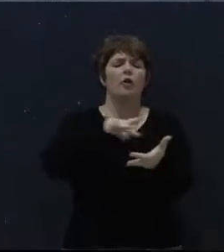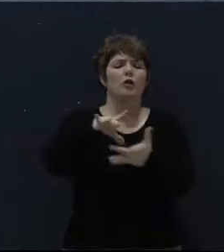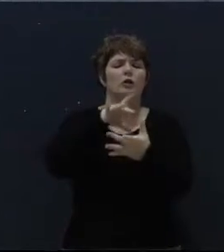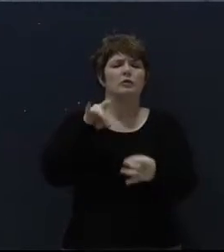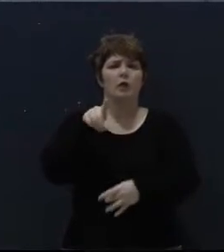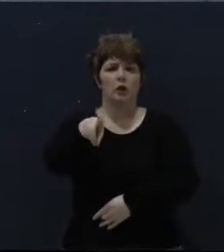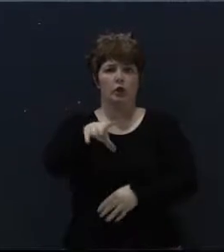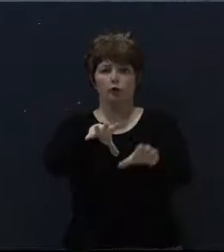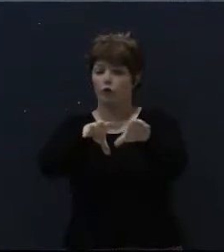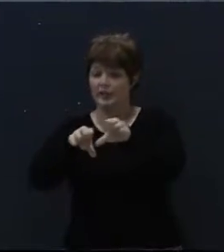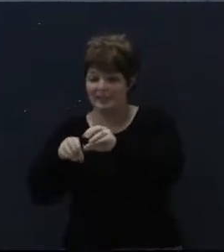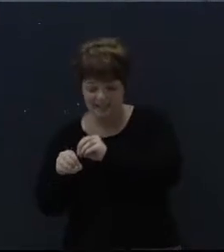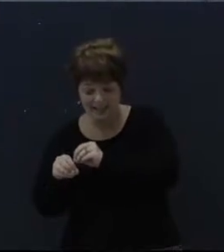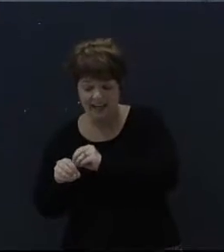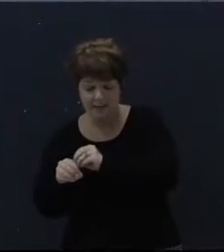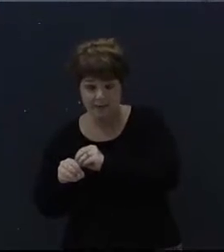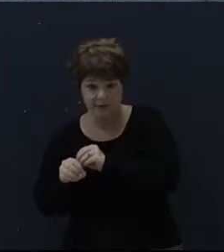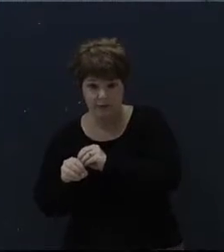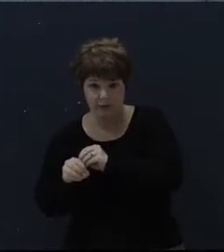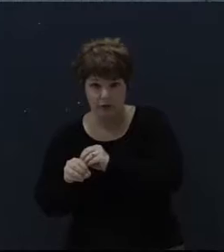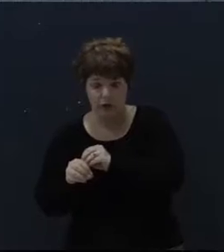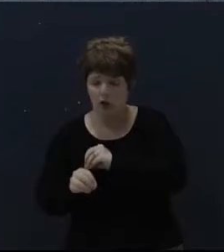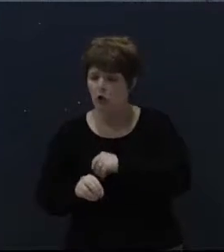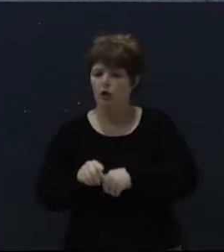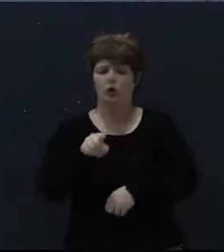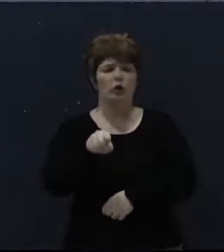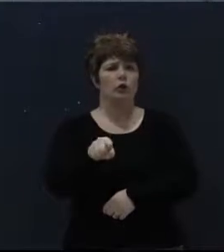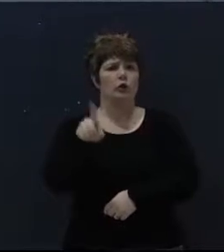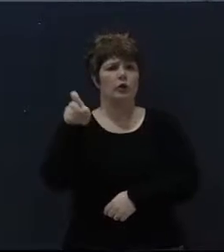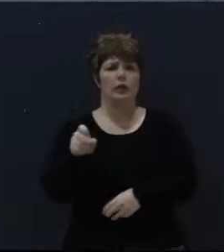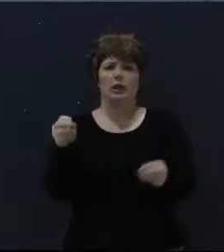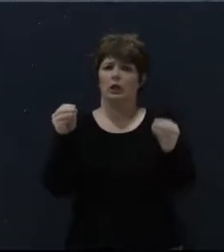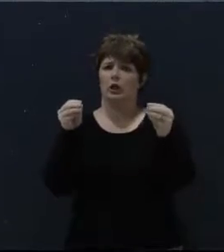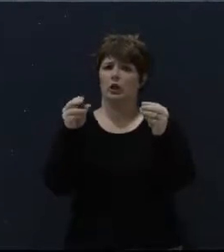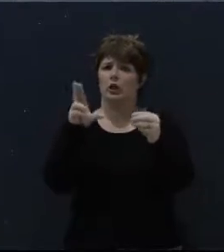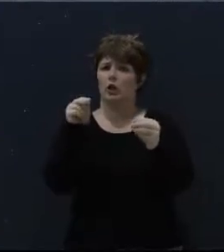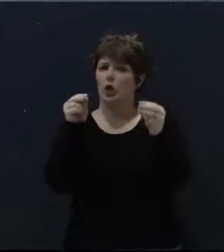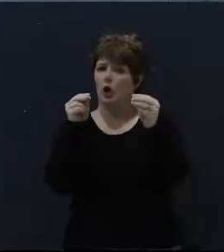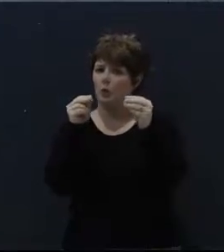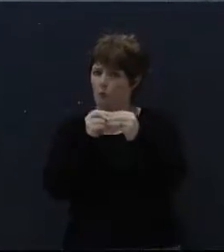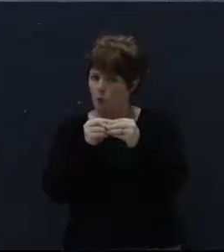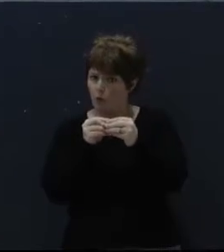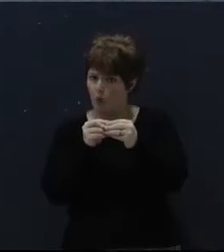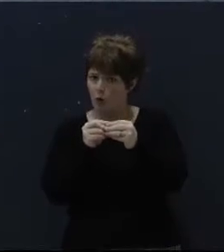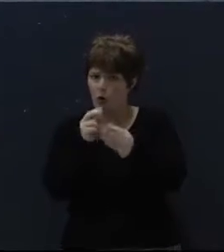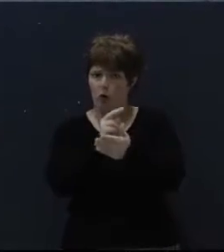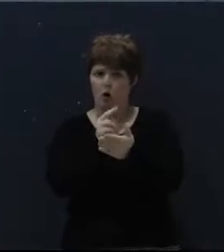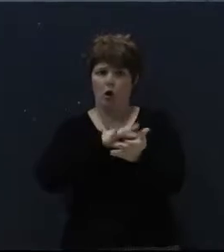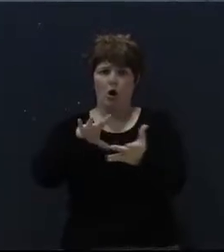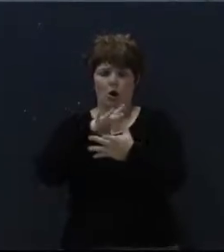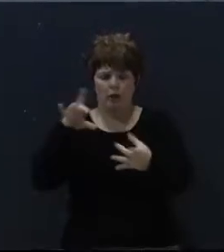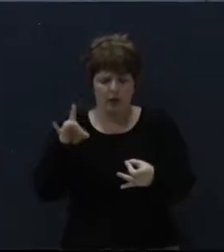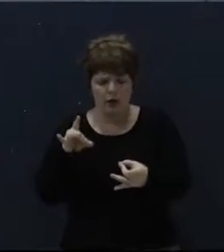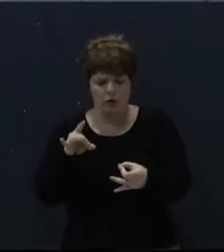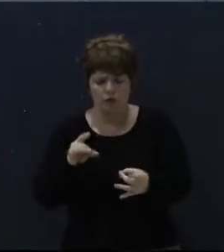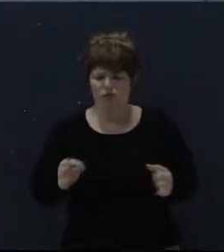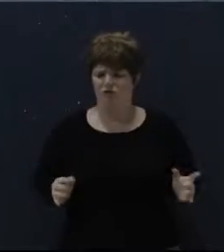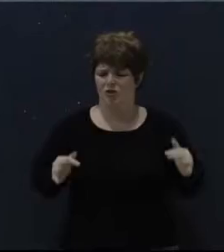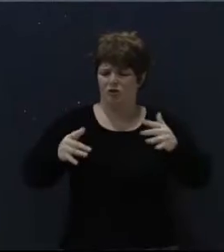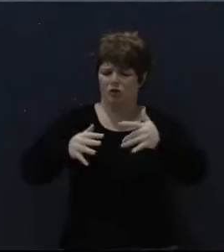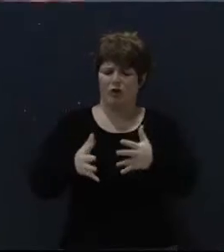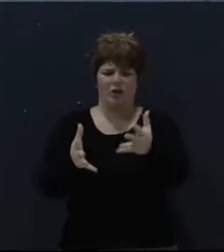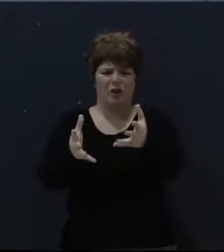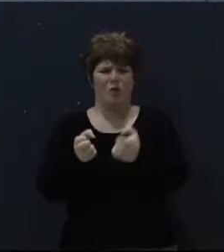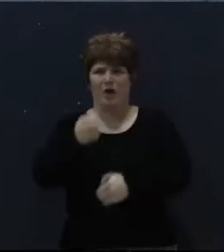get. You don't have to get no more. There's crowds out there today trying to conjure up God and